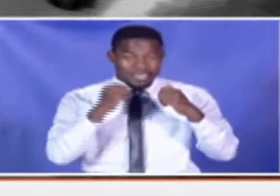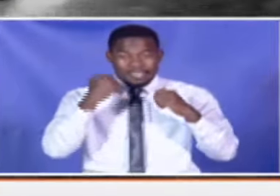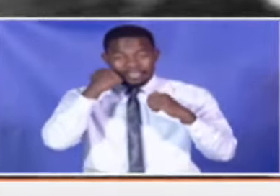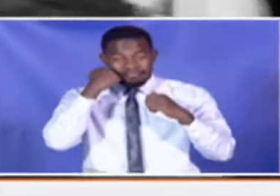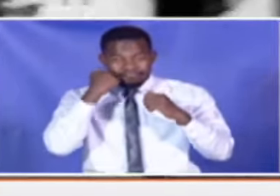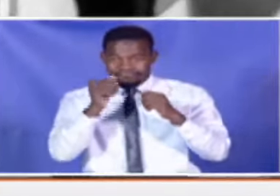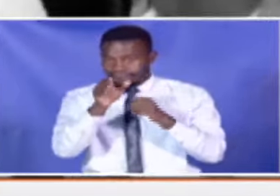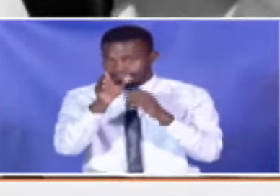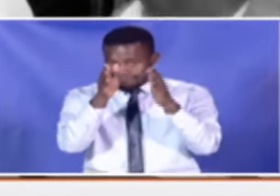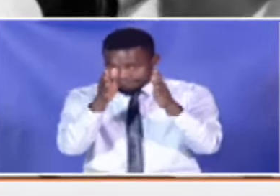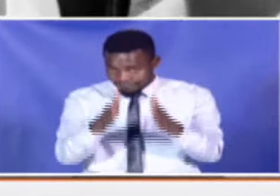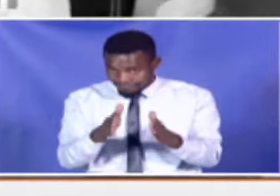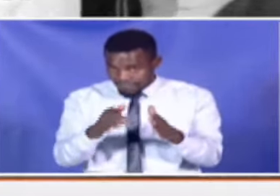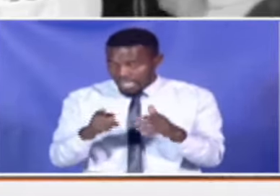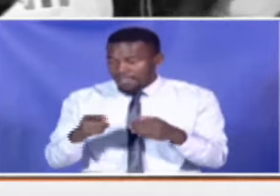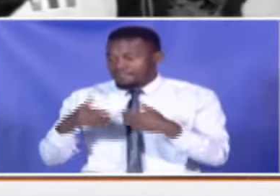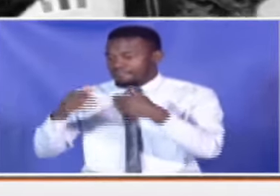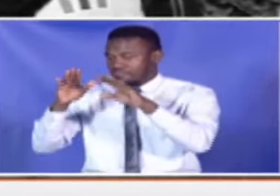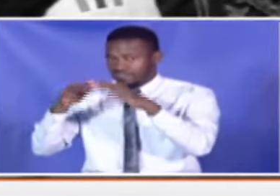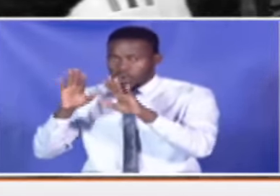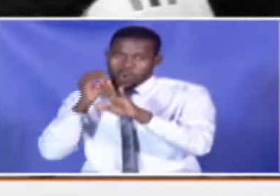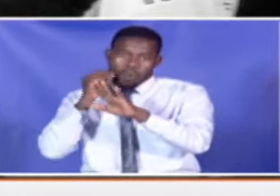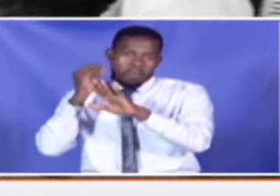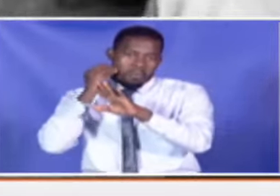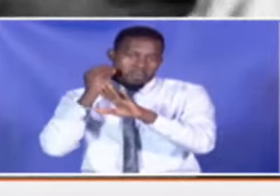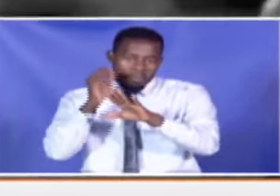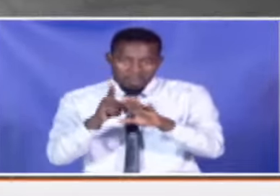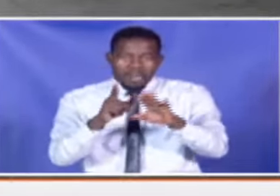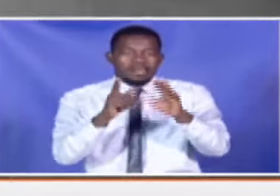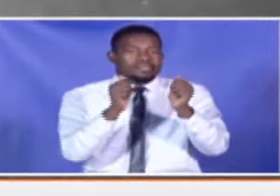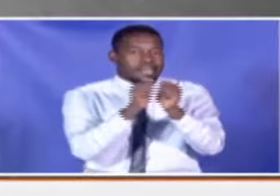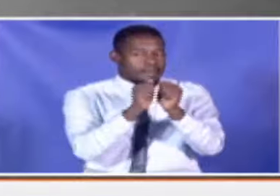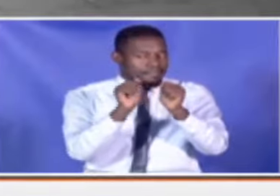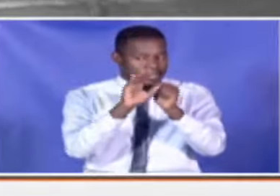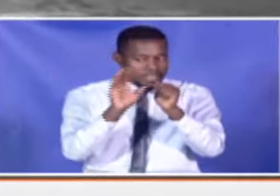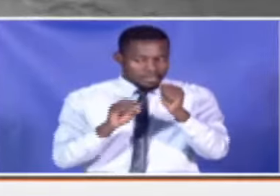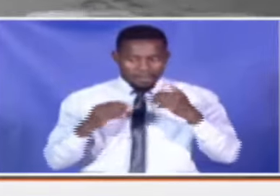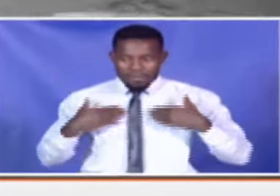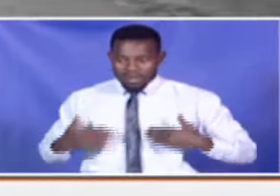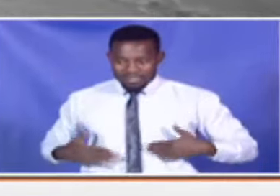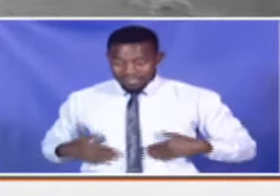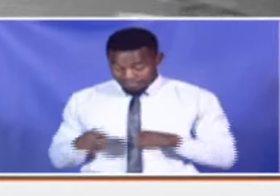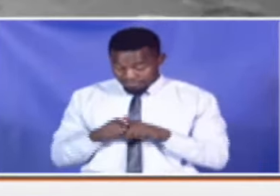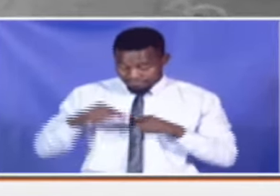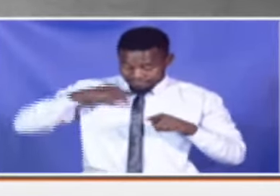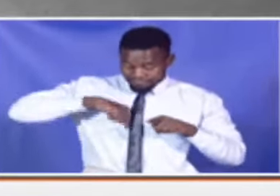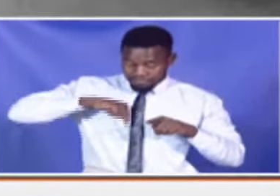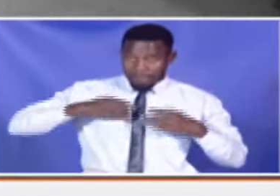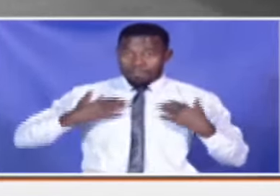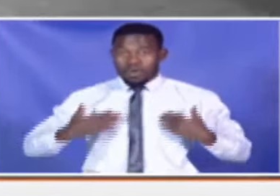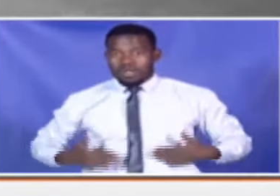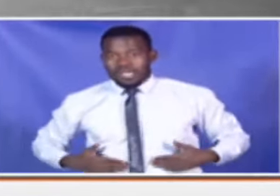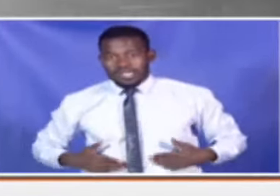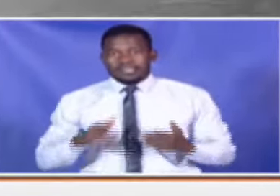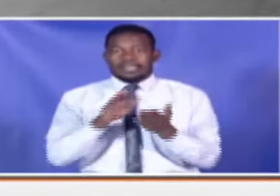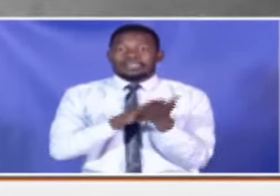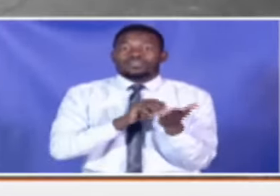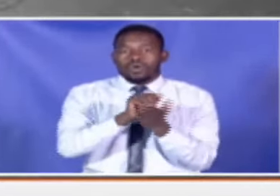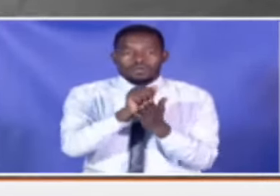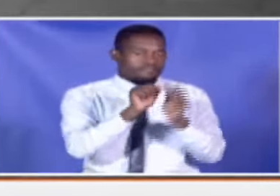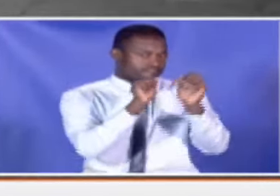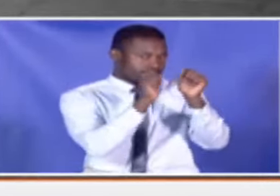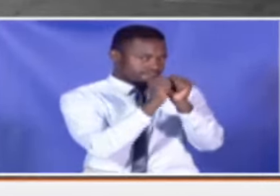with burns ranging from 4 to 10%, including soft tissue injuries. Currently, 15 patients